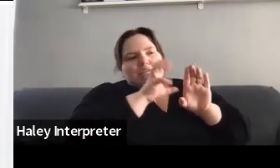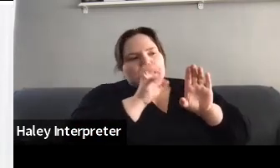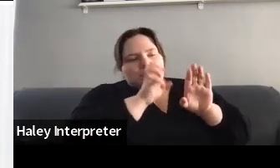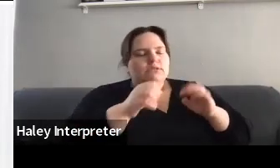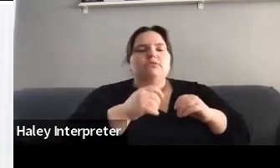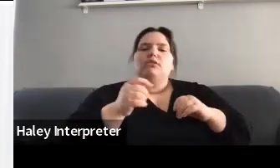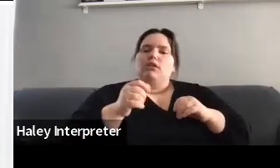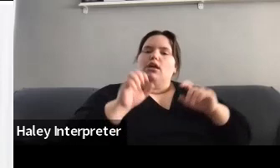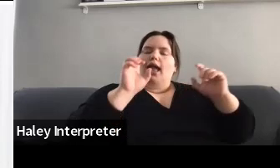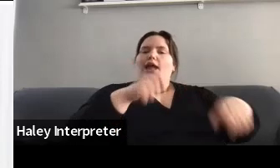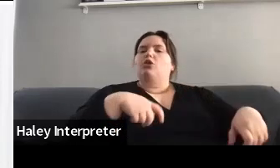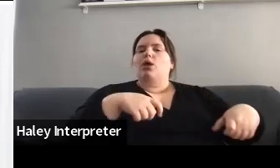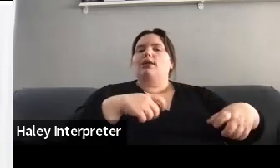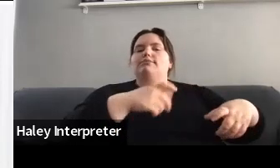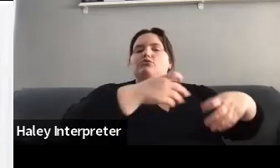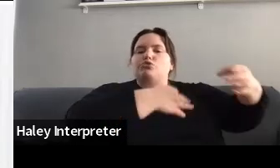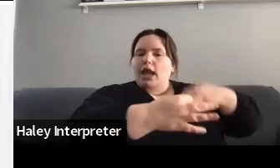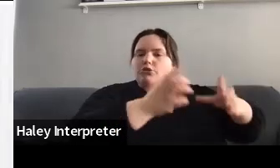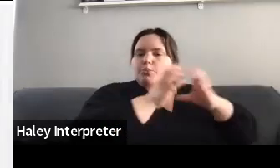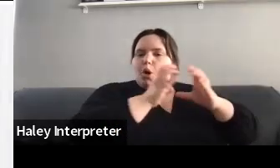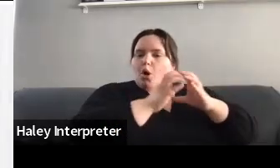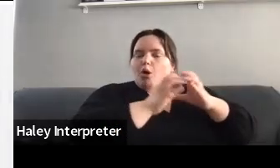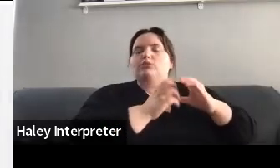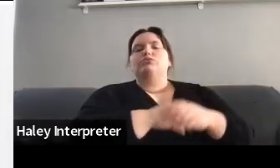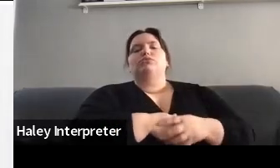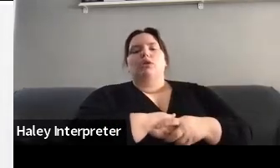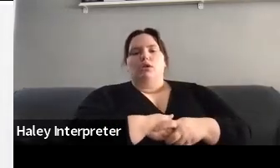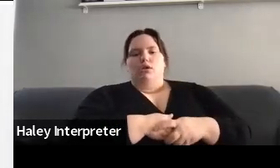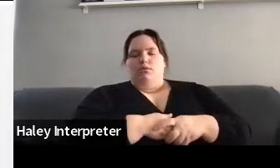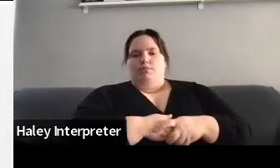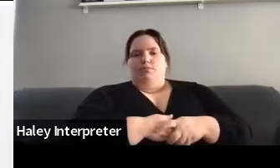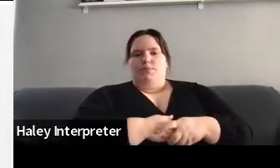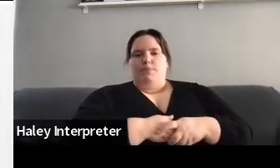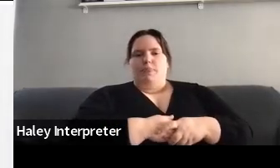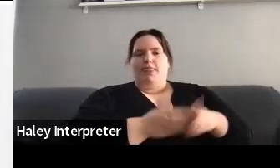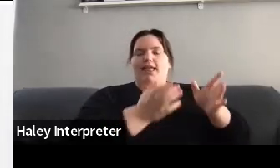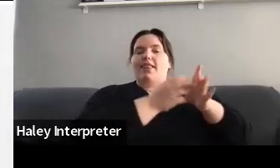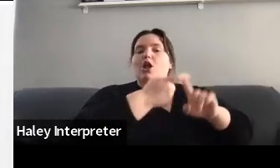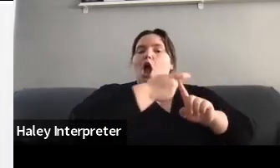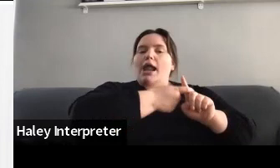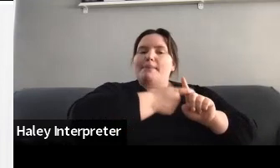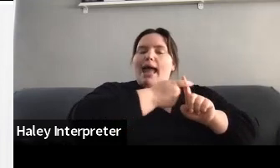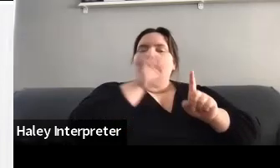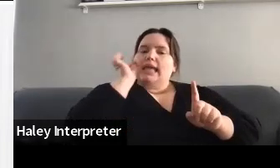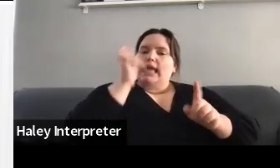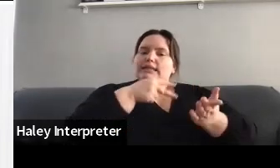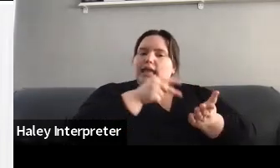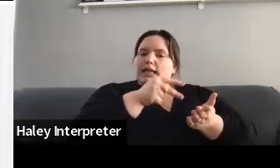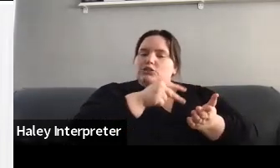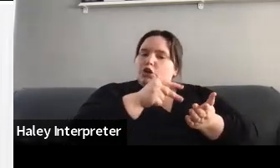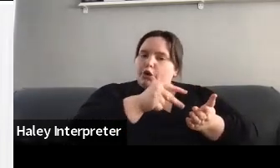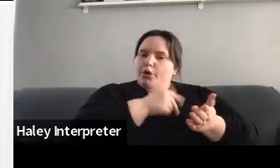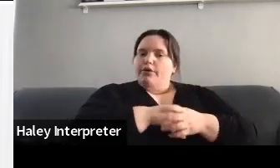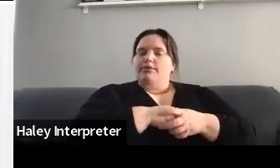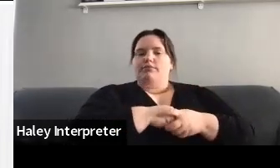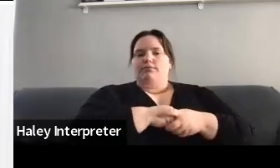can replenish that. Um, Again, we have the automatic cat dancers. And then